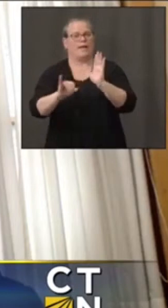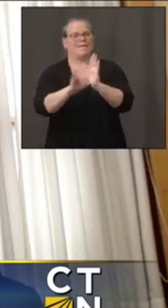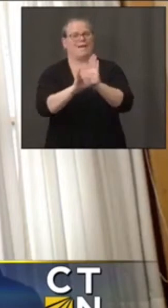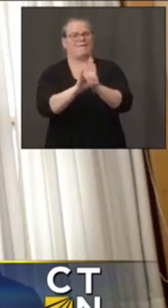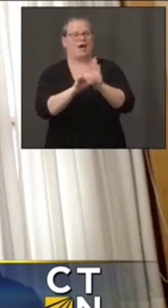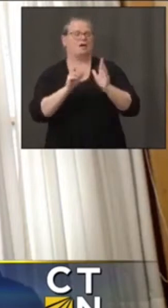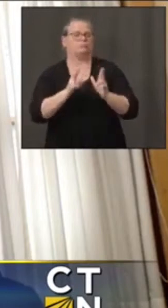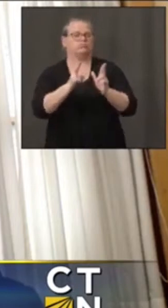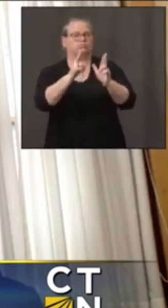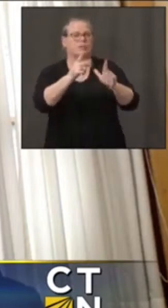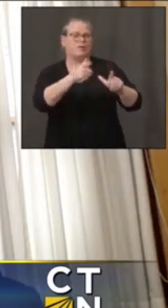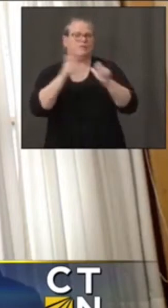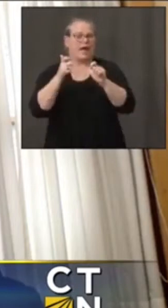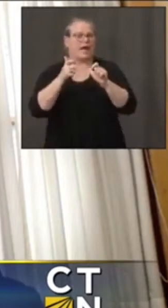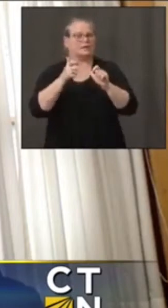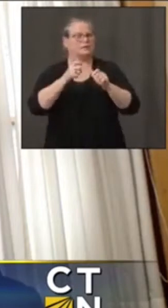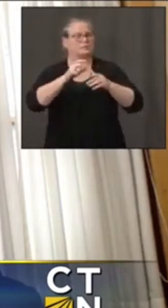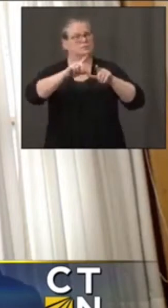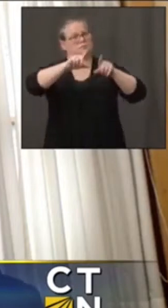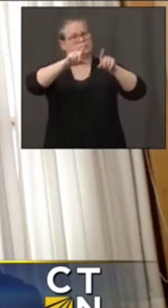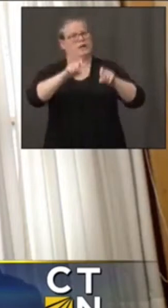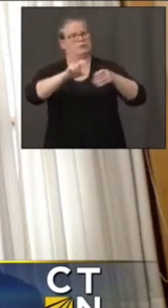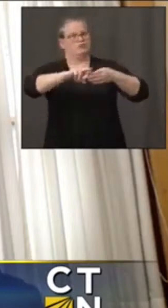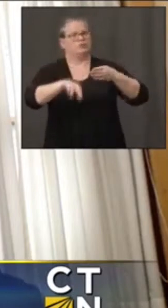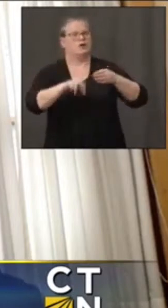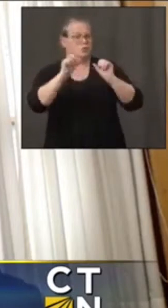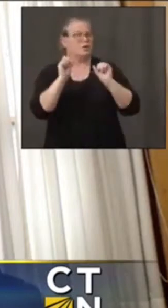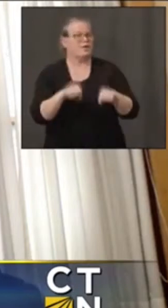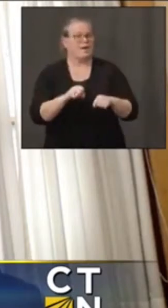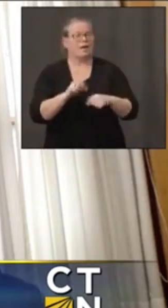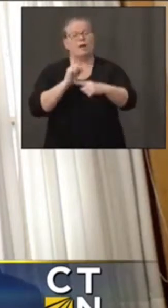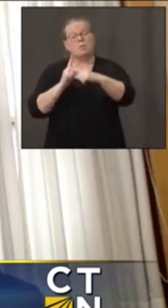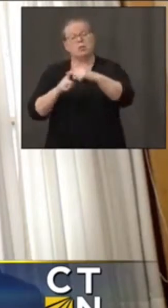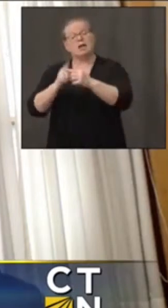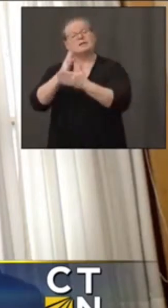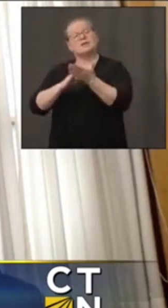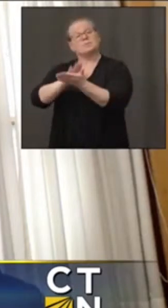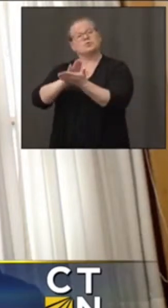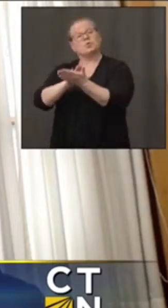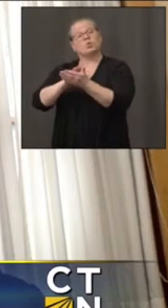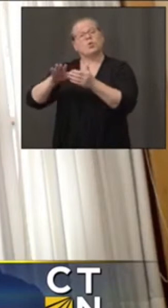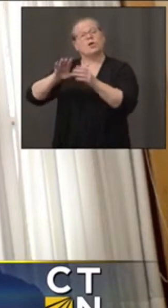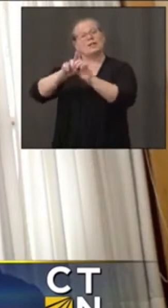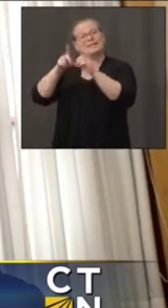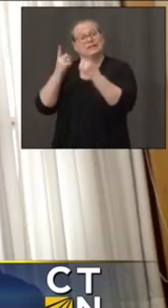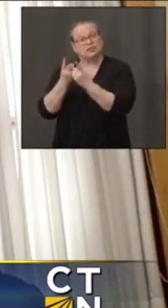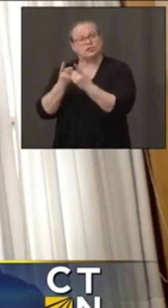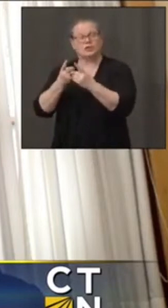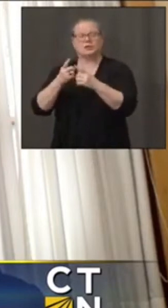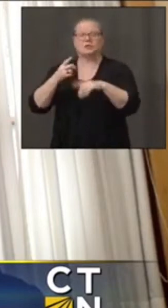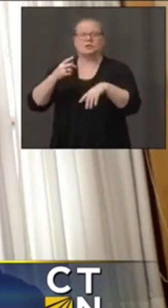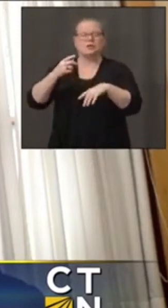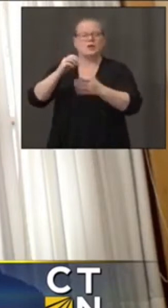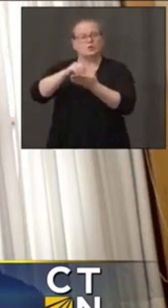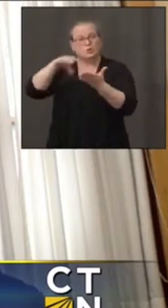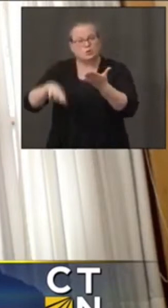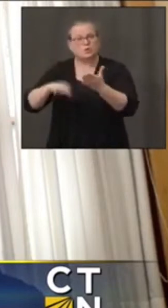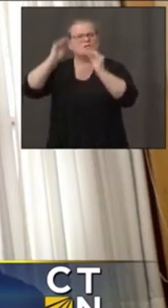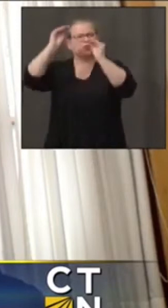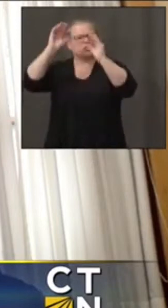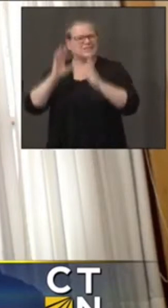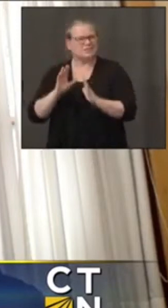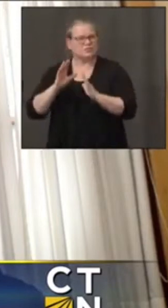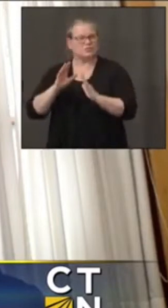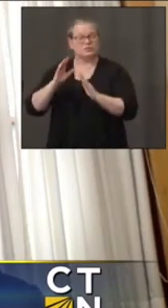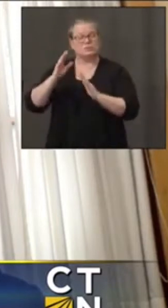number of school districts for testing of students or teachers who develop symptoms to get rapid results